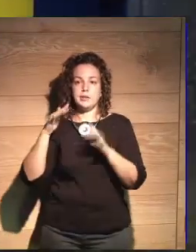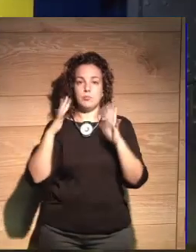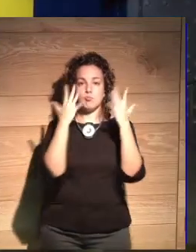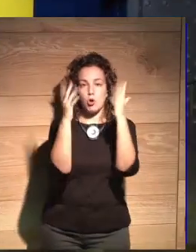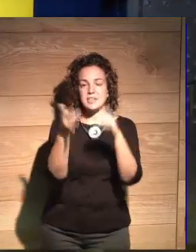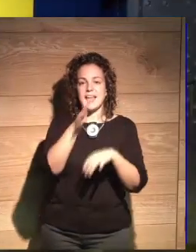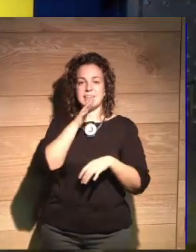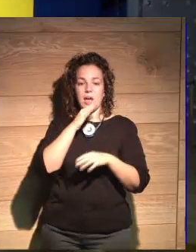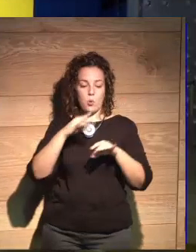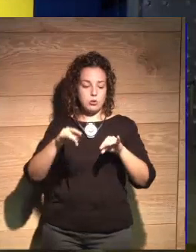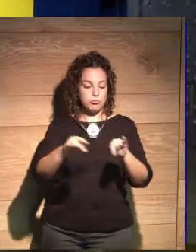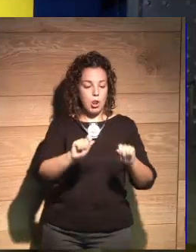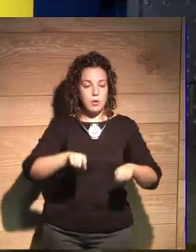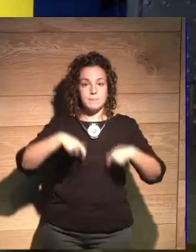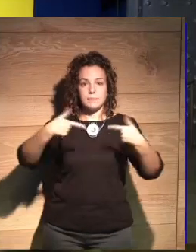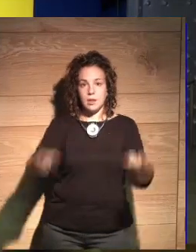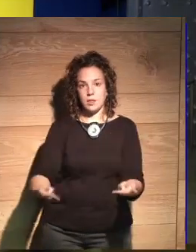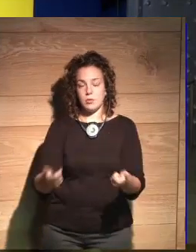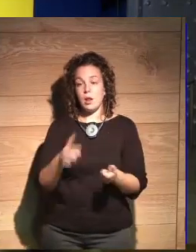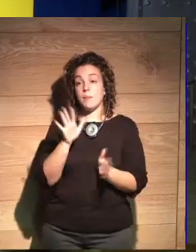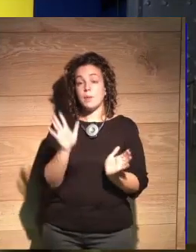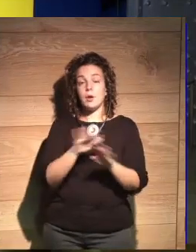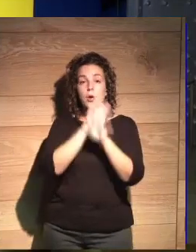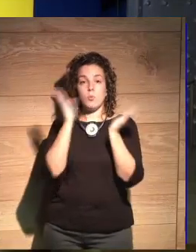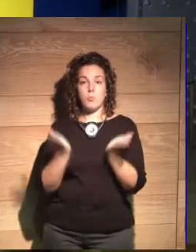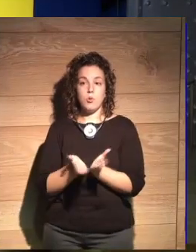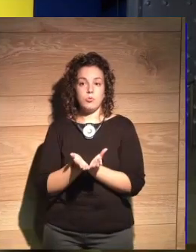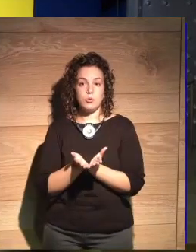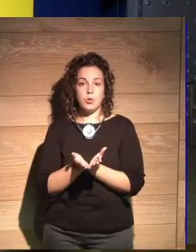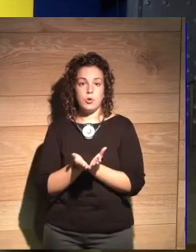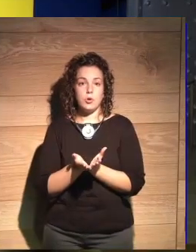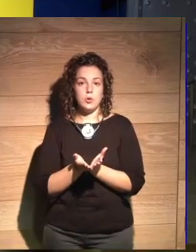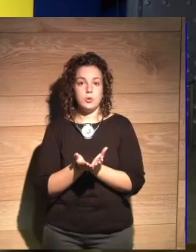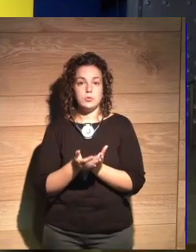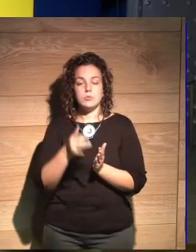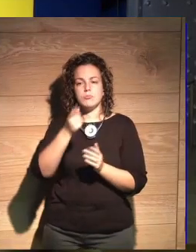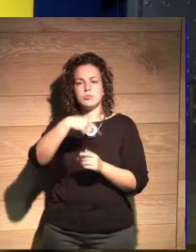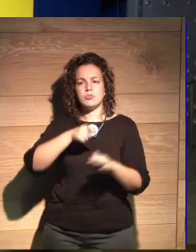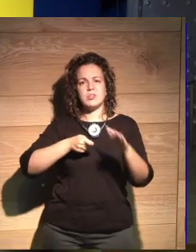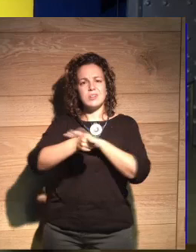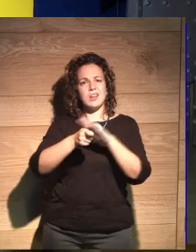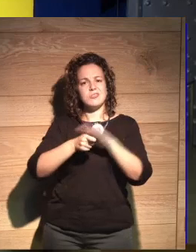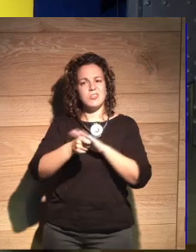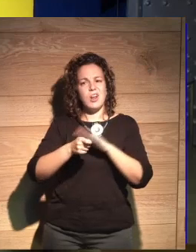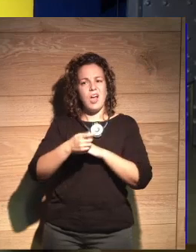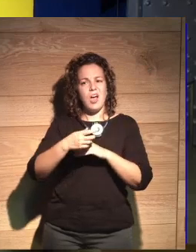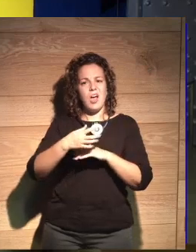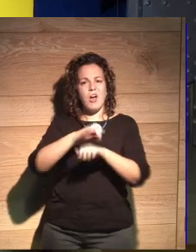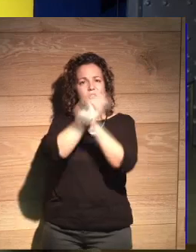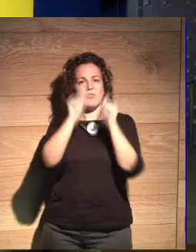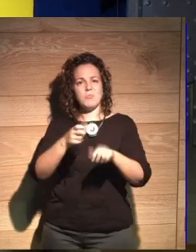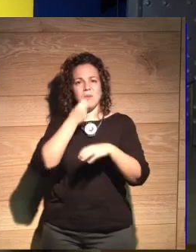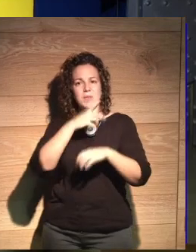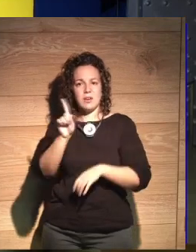is managing its natural resources unsustainably, and we're going to run out of them within a few decades. And you know